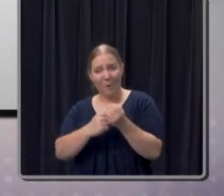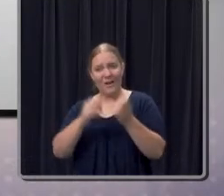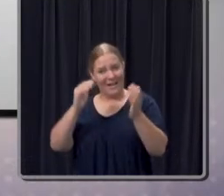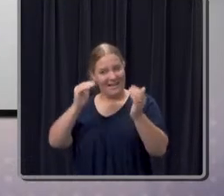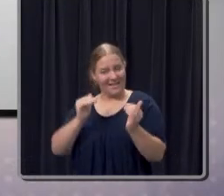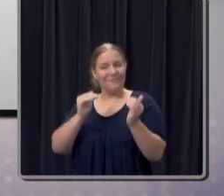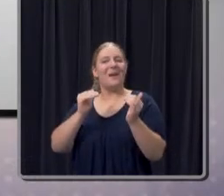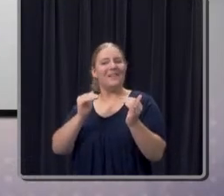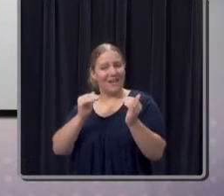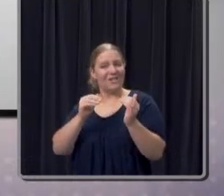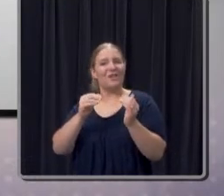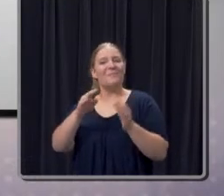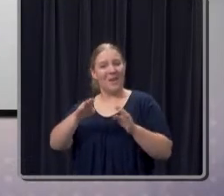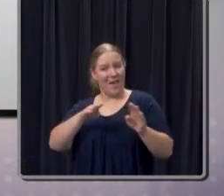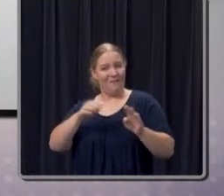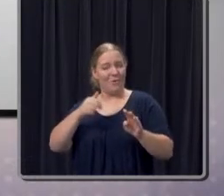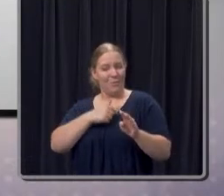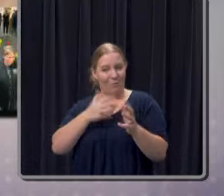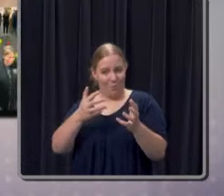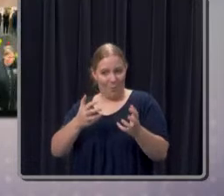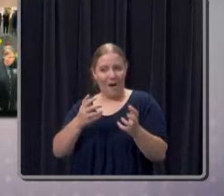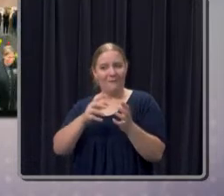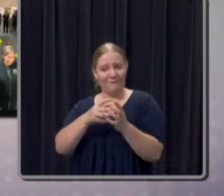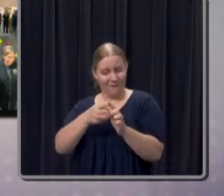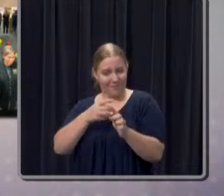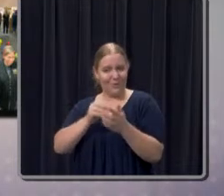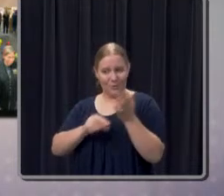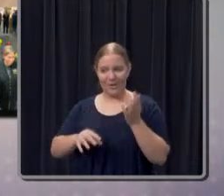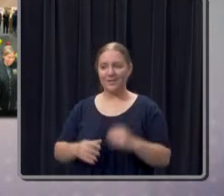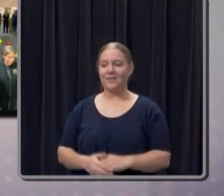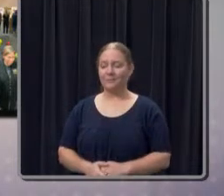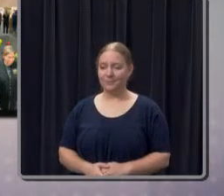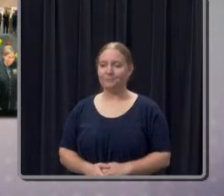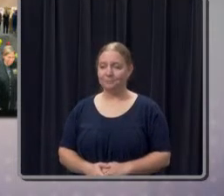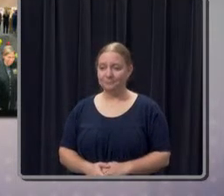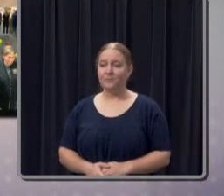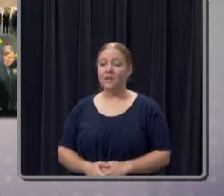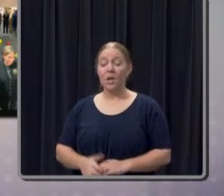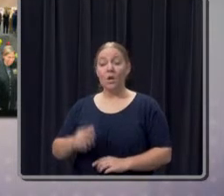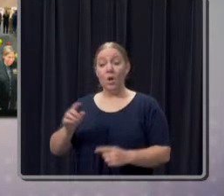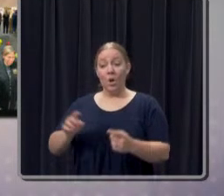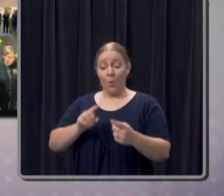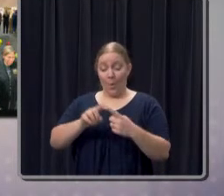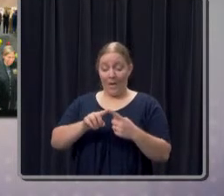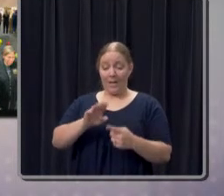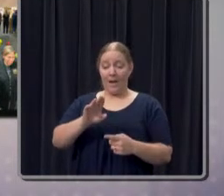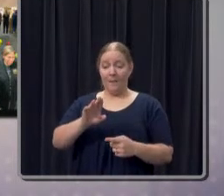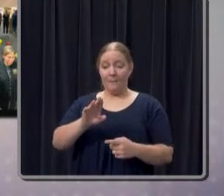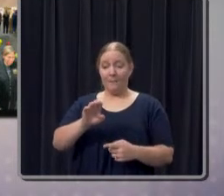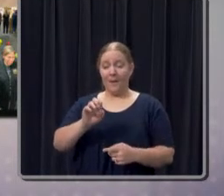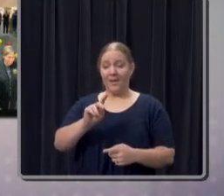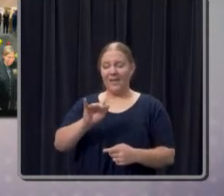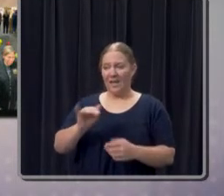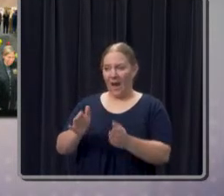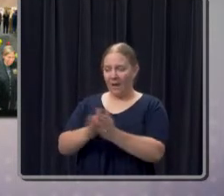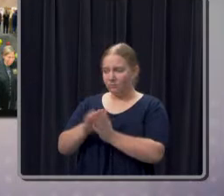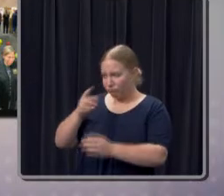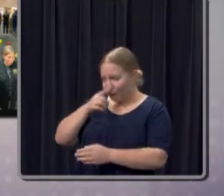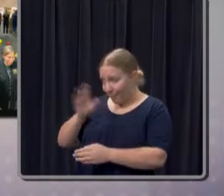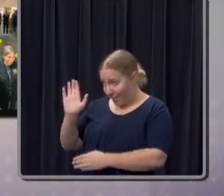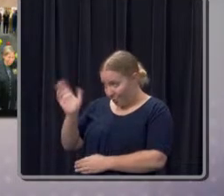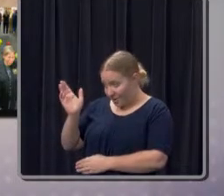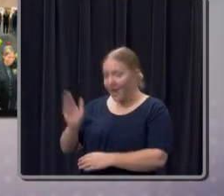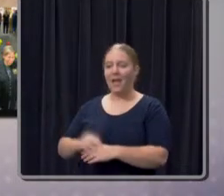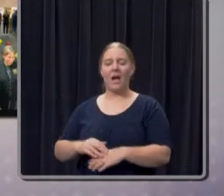expected behaviors that we want to see from our students. When Becky asked me to present, she talked